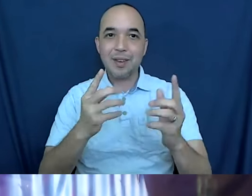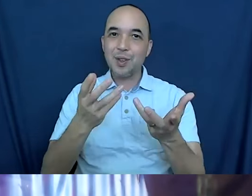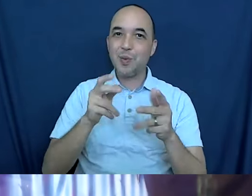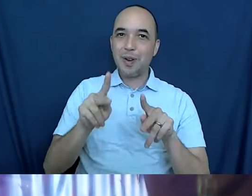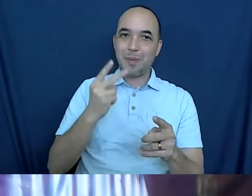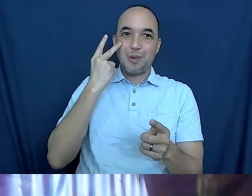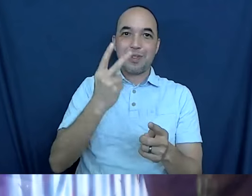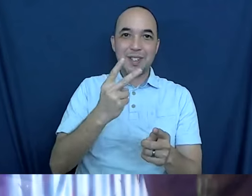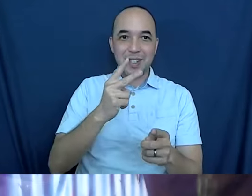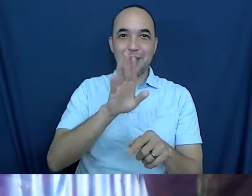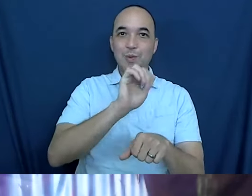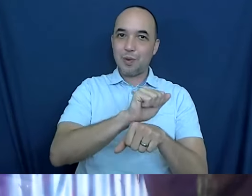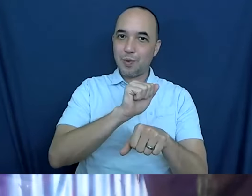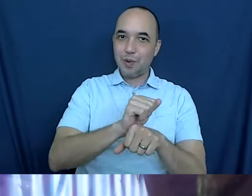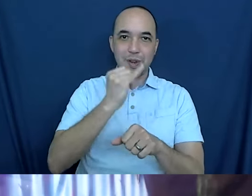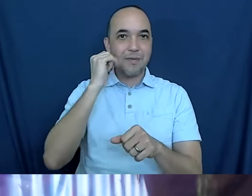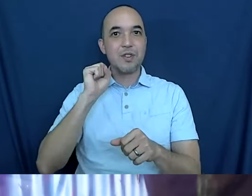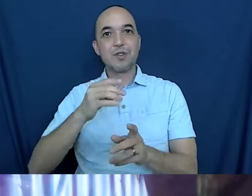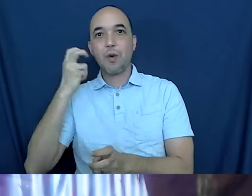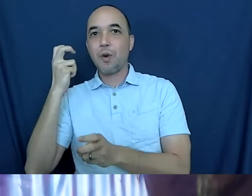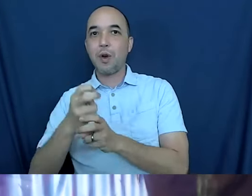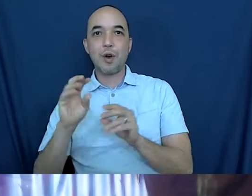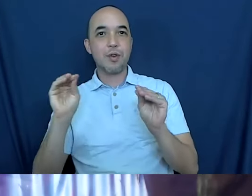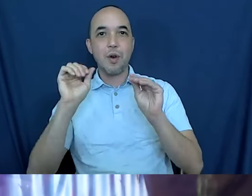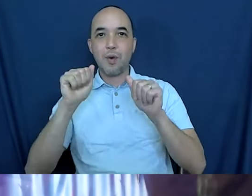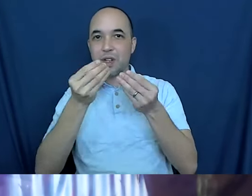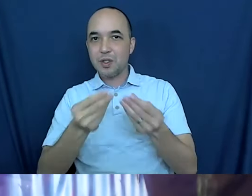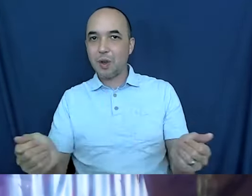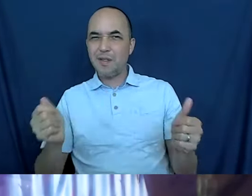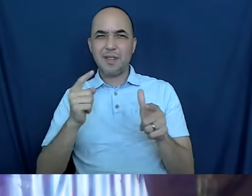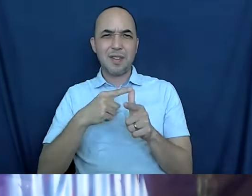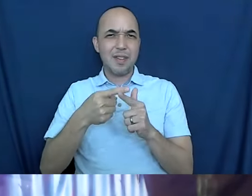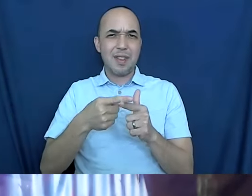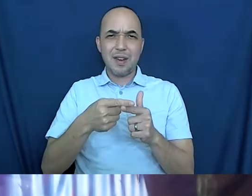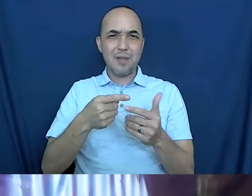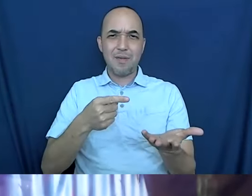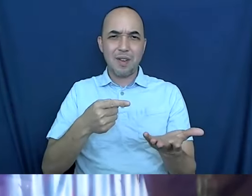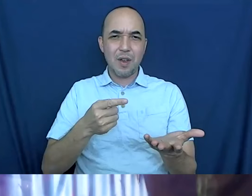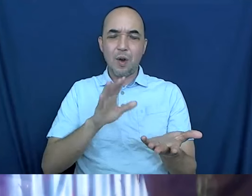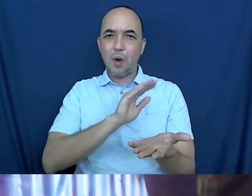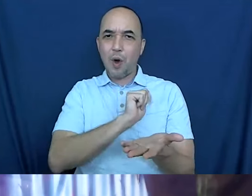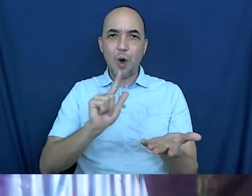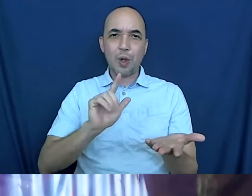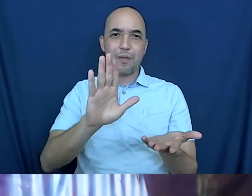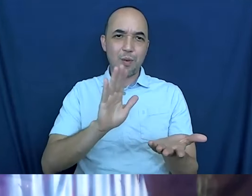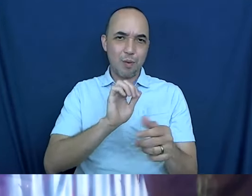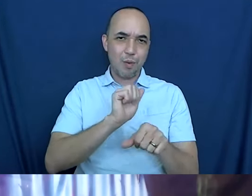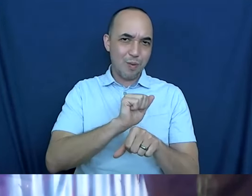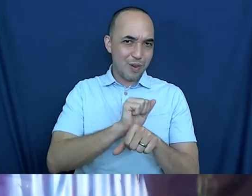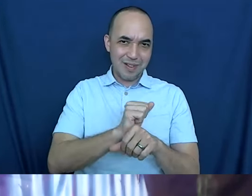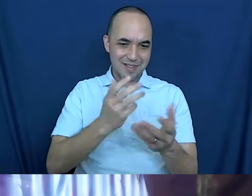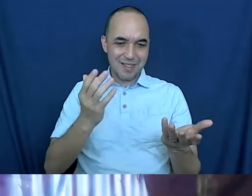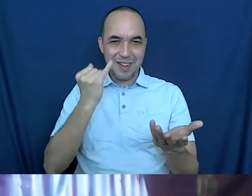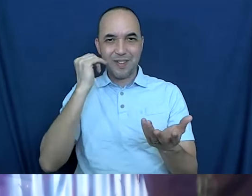And if you've made it so difficult that no one's going to be able to solve it, if you've done so many complications and iterations that